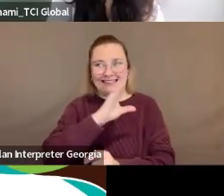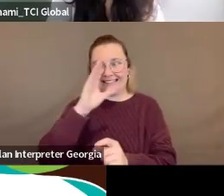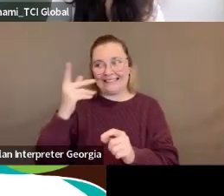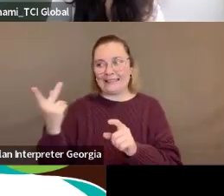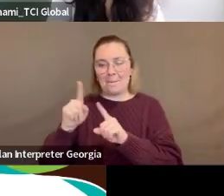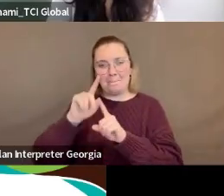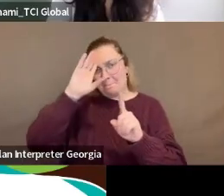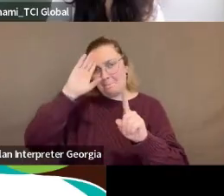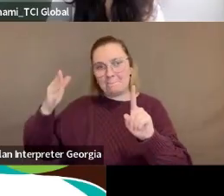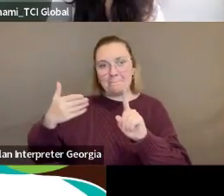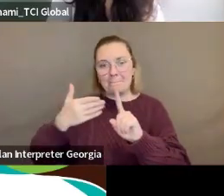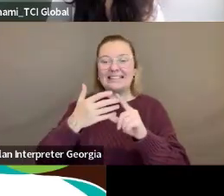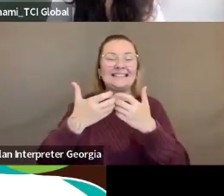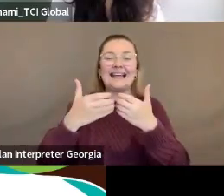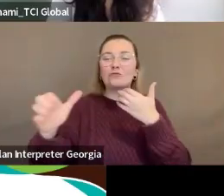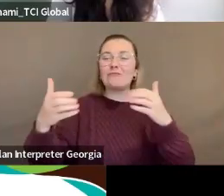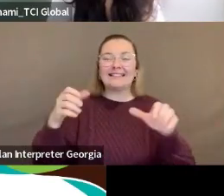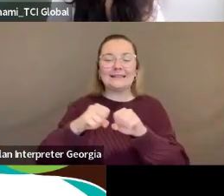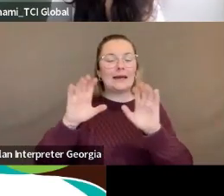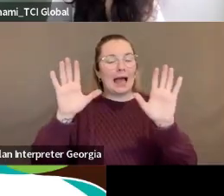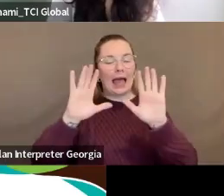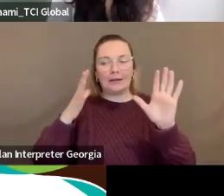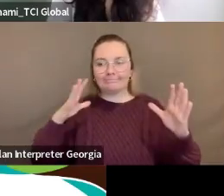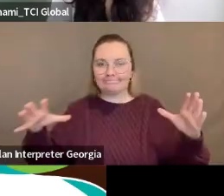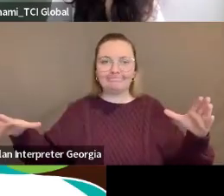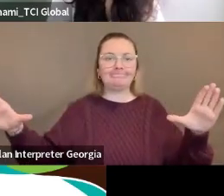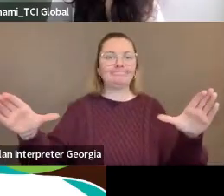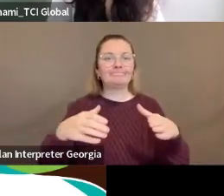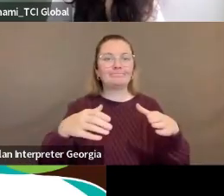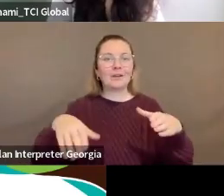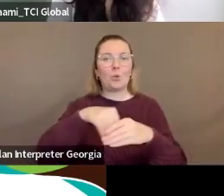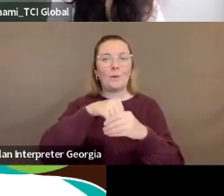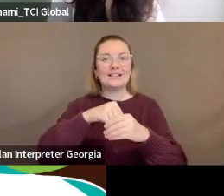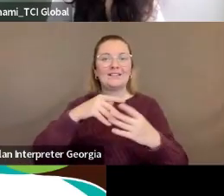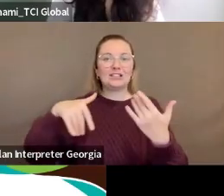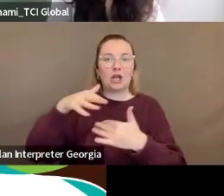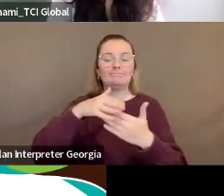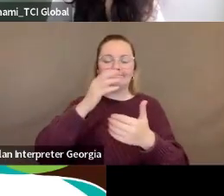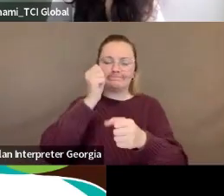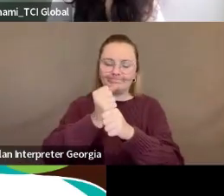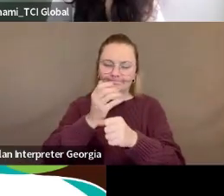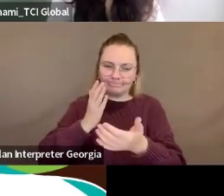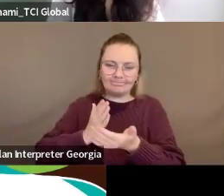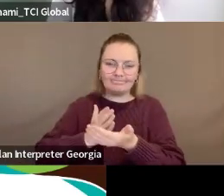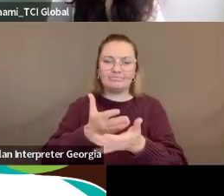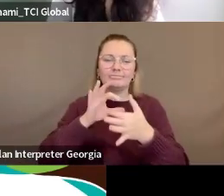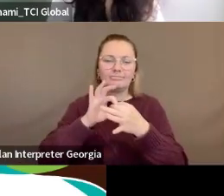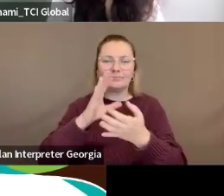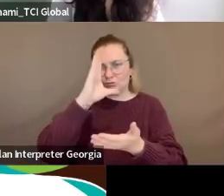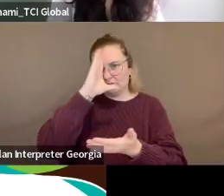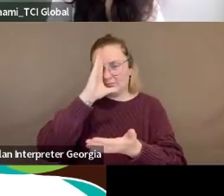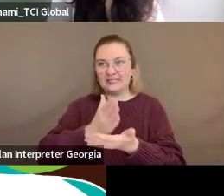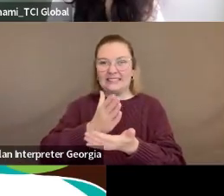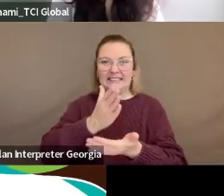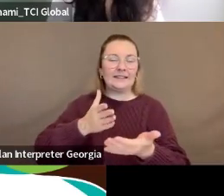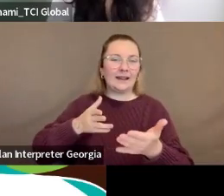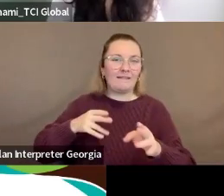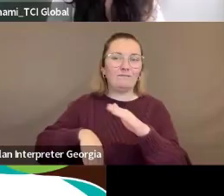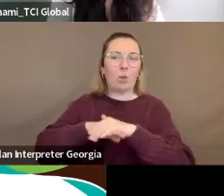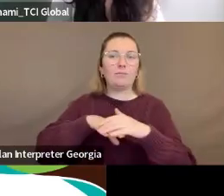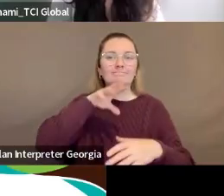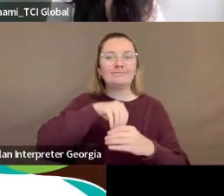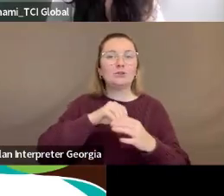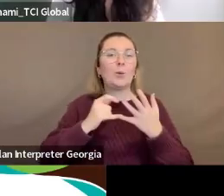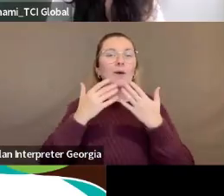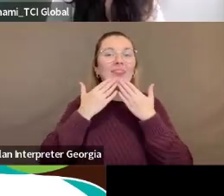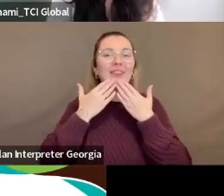of transforming from segregated systems to inclusive societies, grounded in dignity, rights, and full participation. So thank